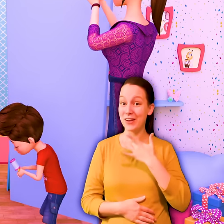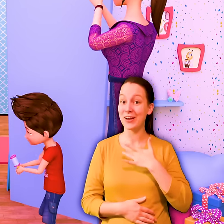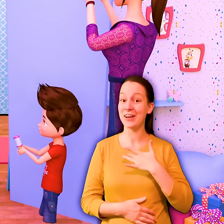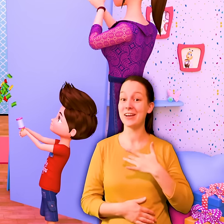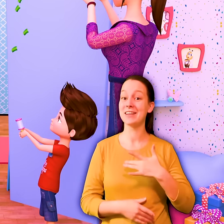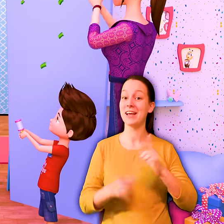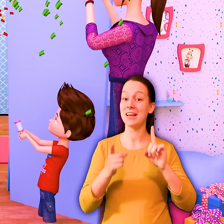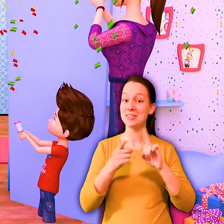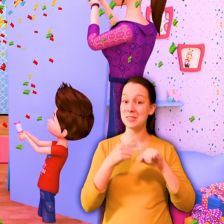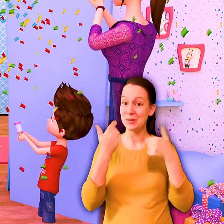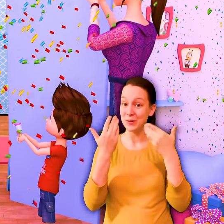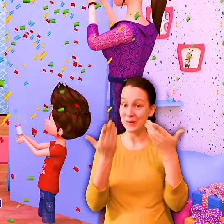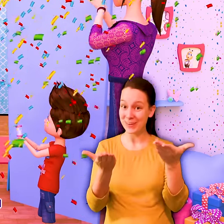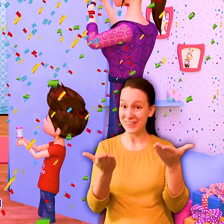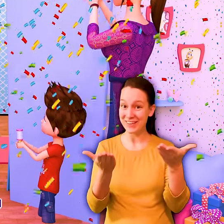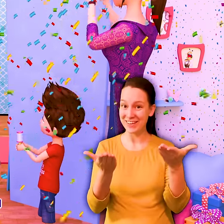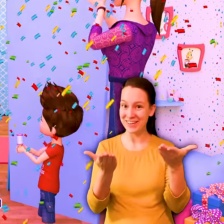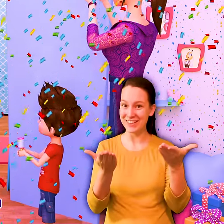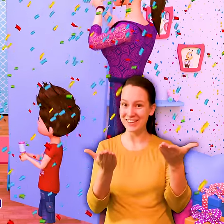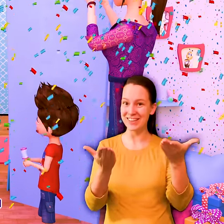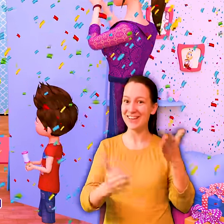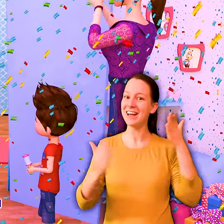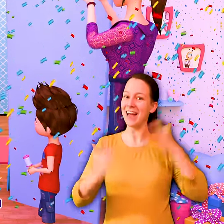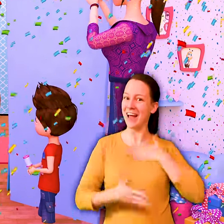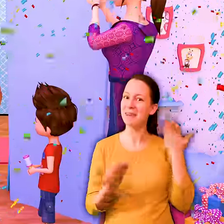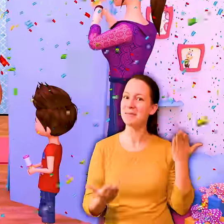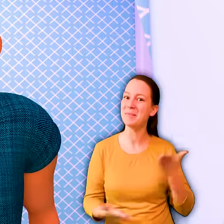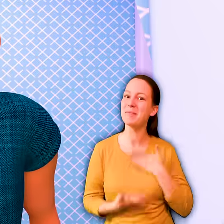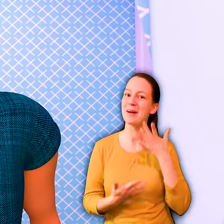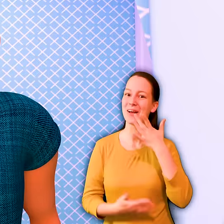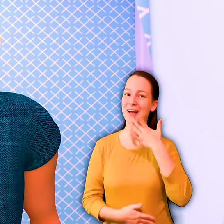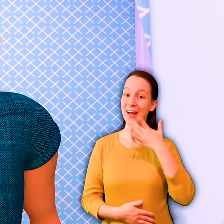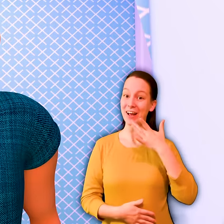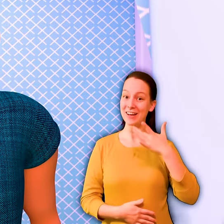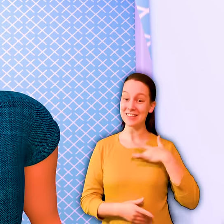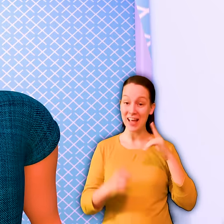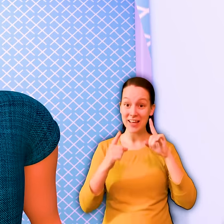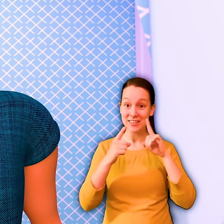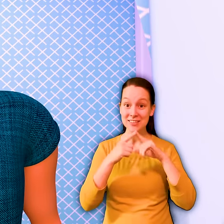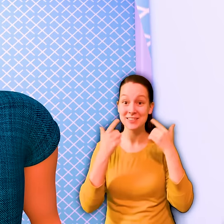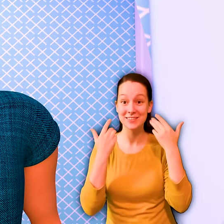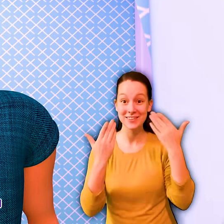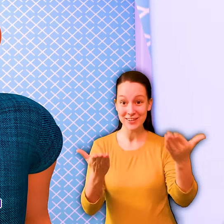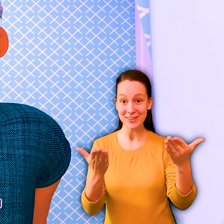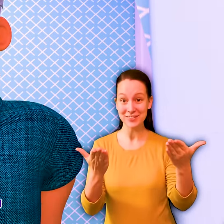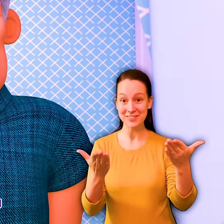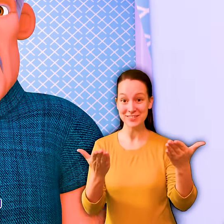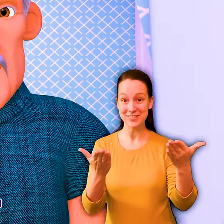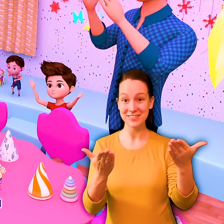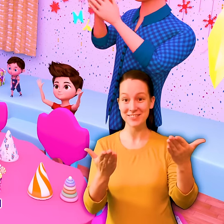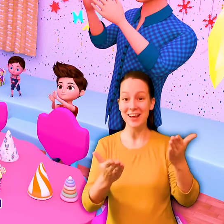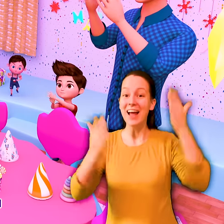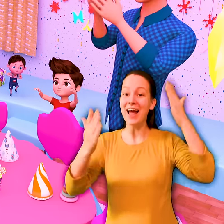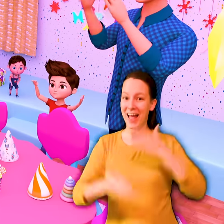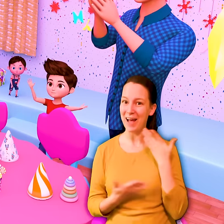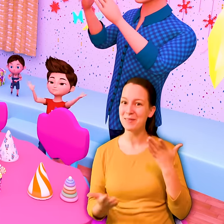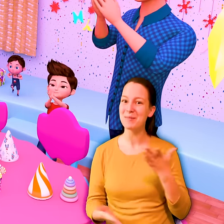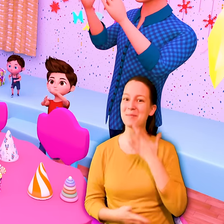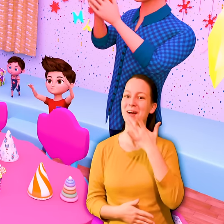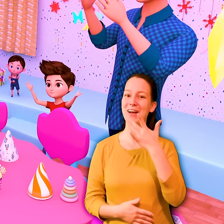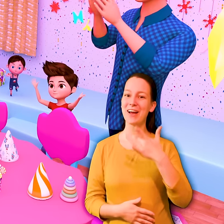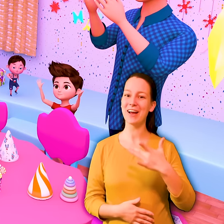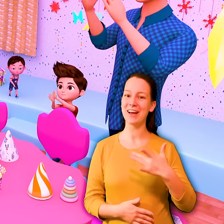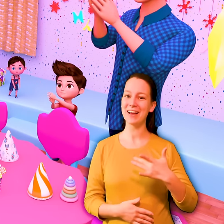happy birthday to you happy birthday to you